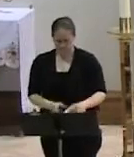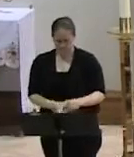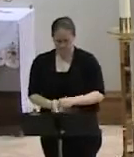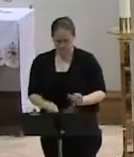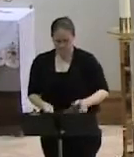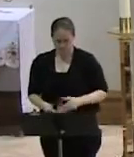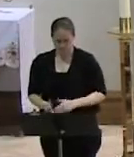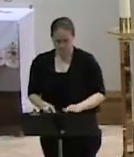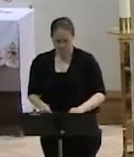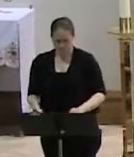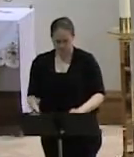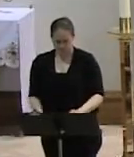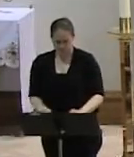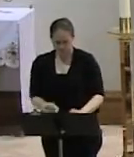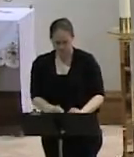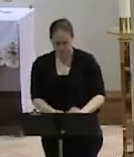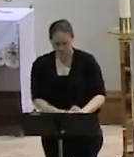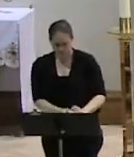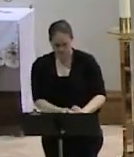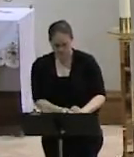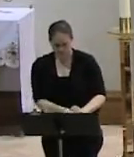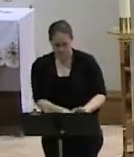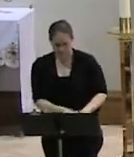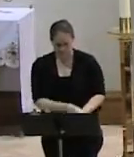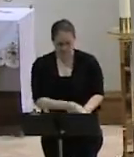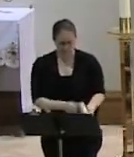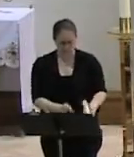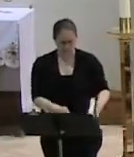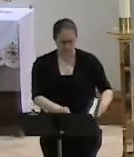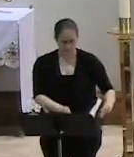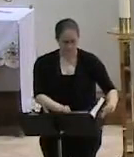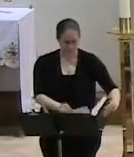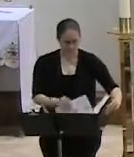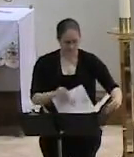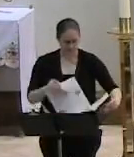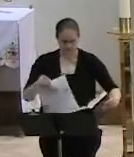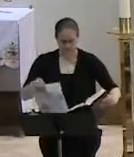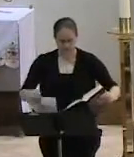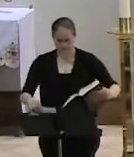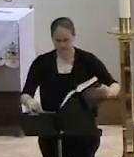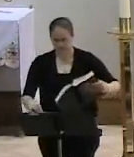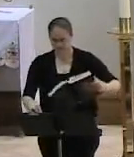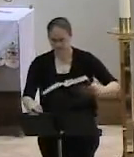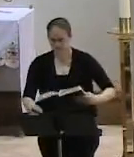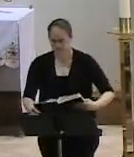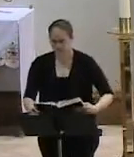number 805 in your hymnal, America the Beautiful, number 805 in your hymnal.